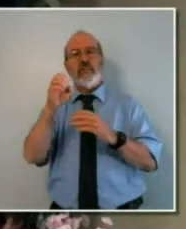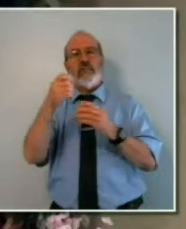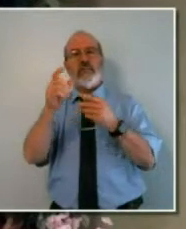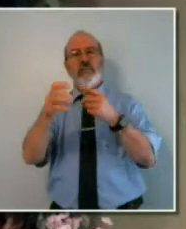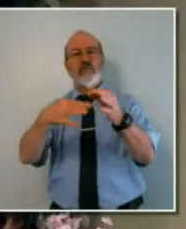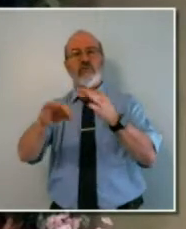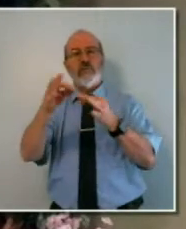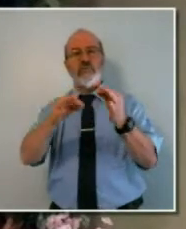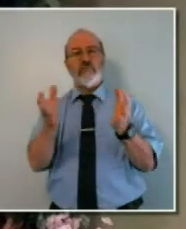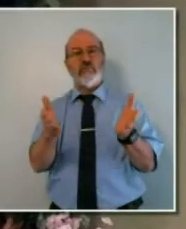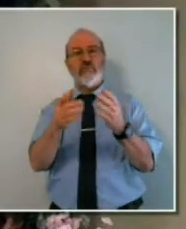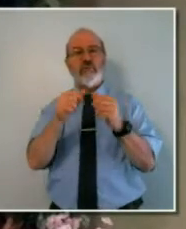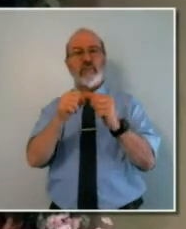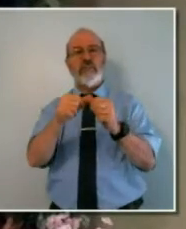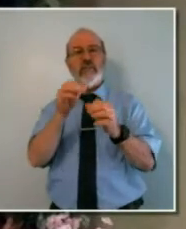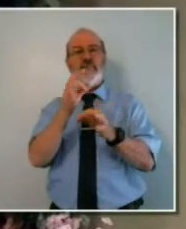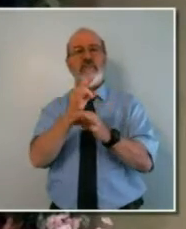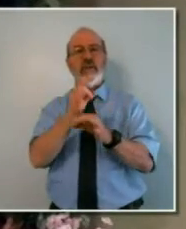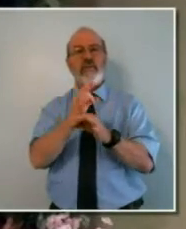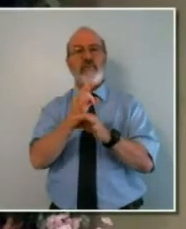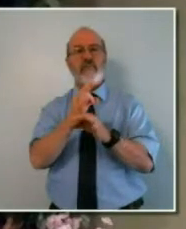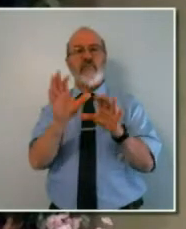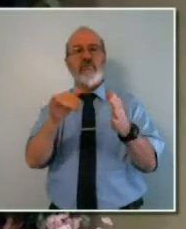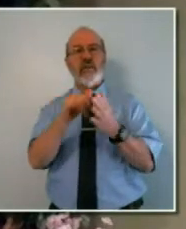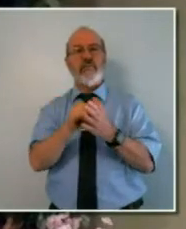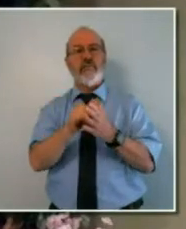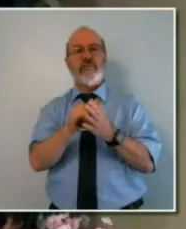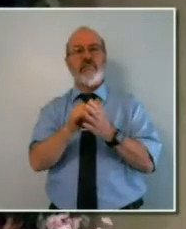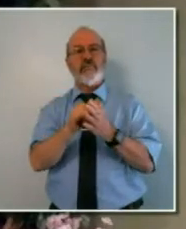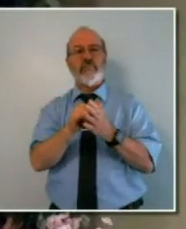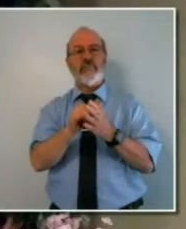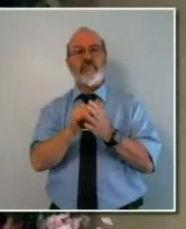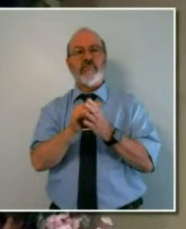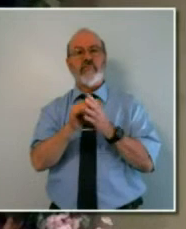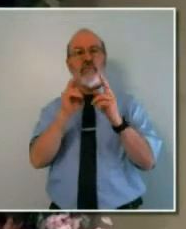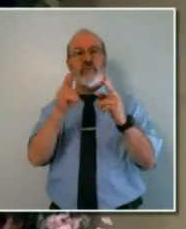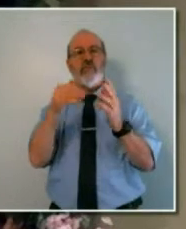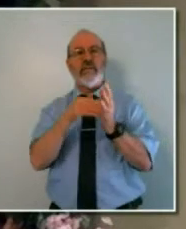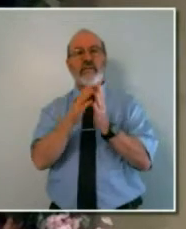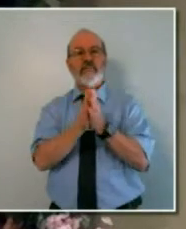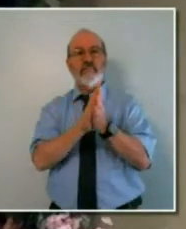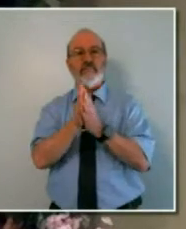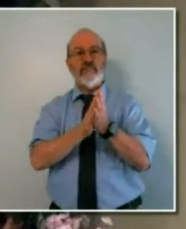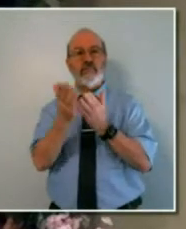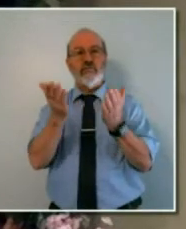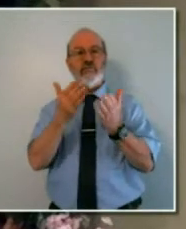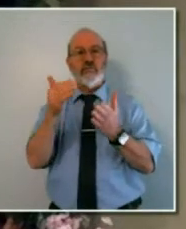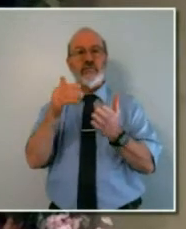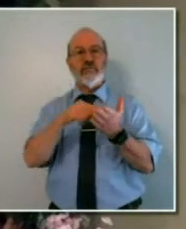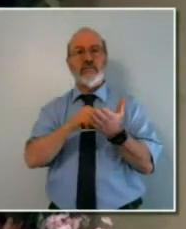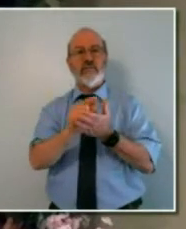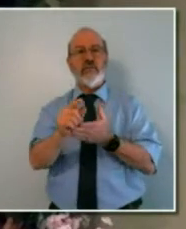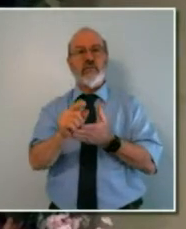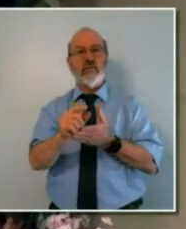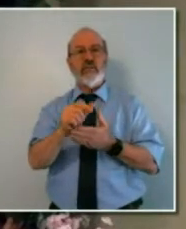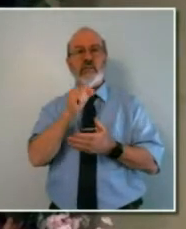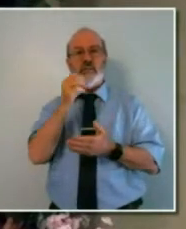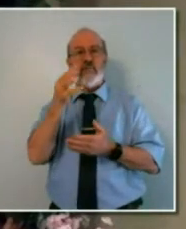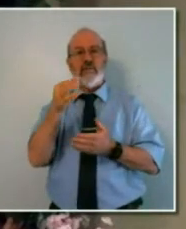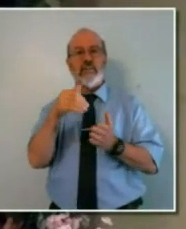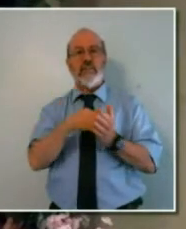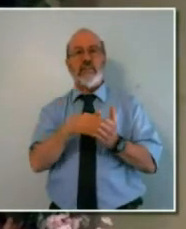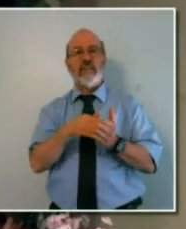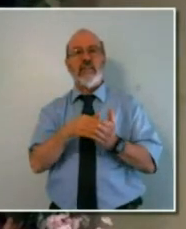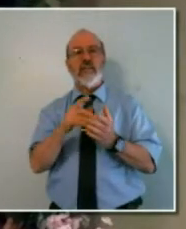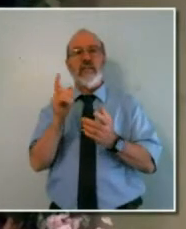continue to be faithful to do that. Looking forward again to the services this week. I'll not be preaching now again